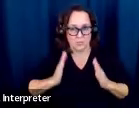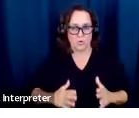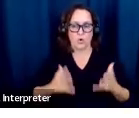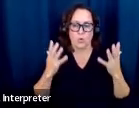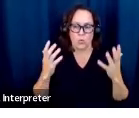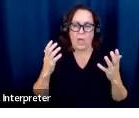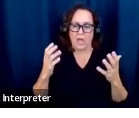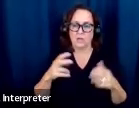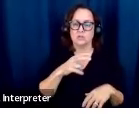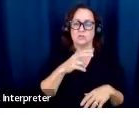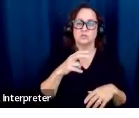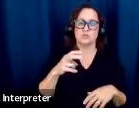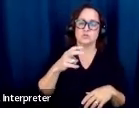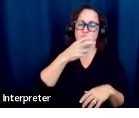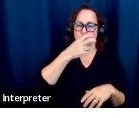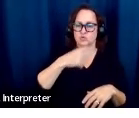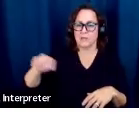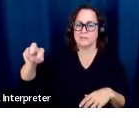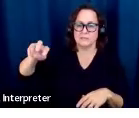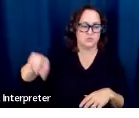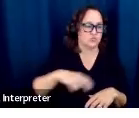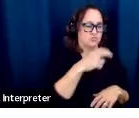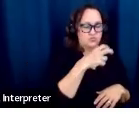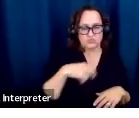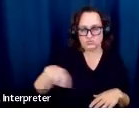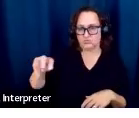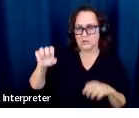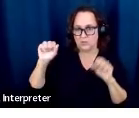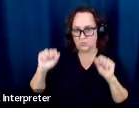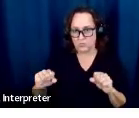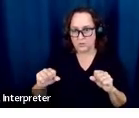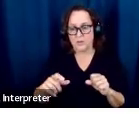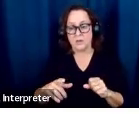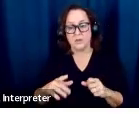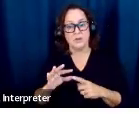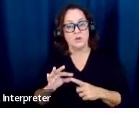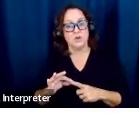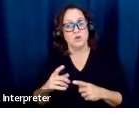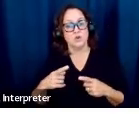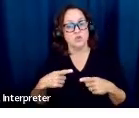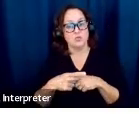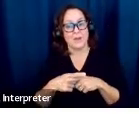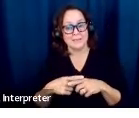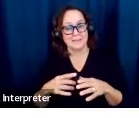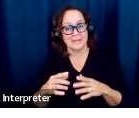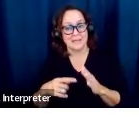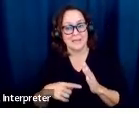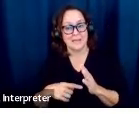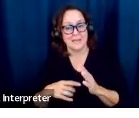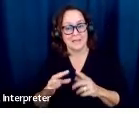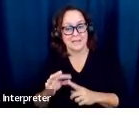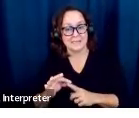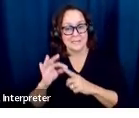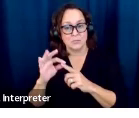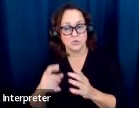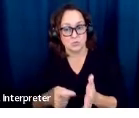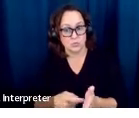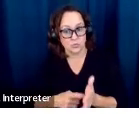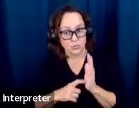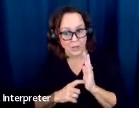to transition between waivers. Is a crisis exception required? Is that process the only way to do